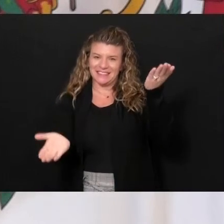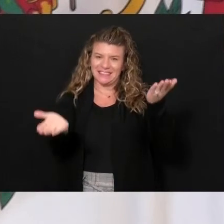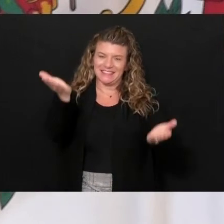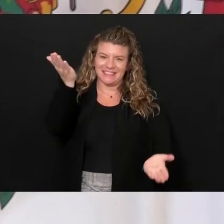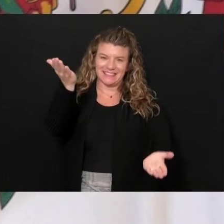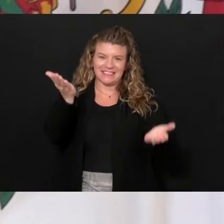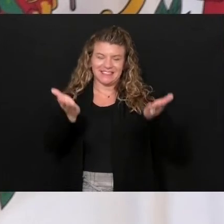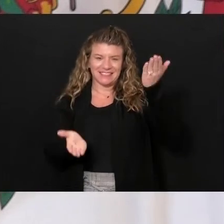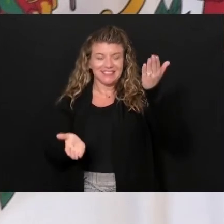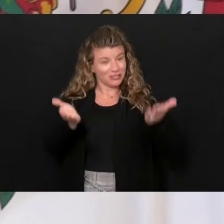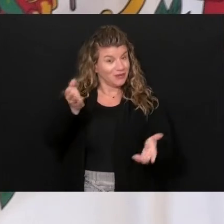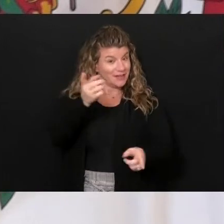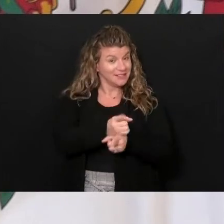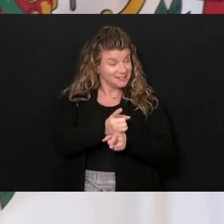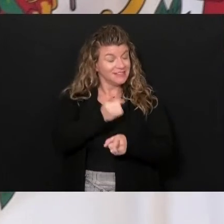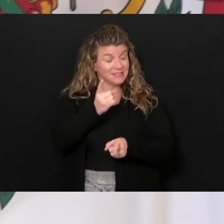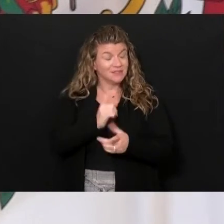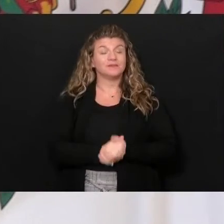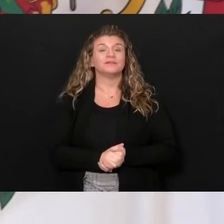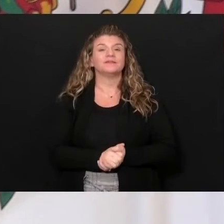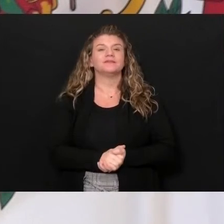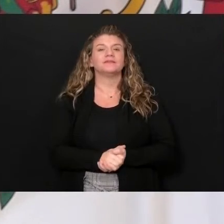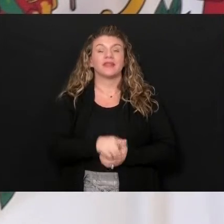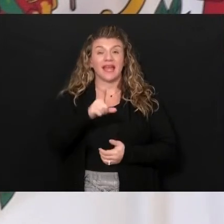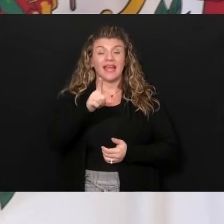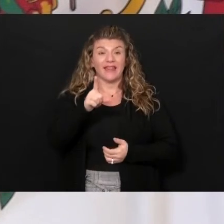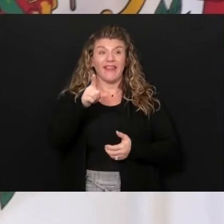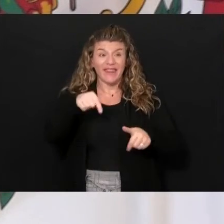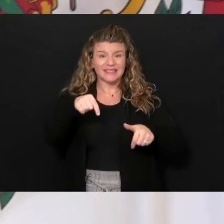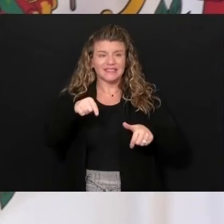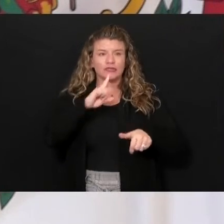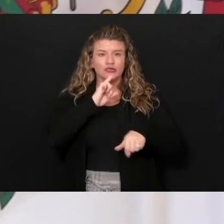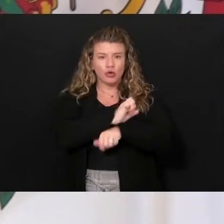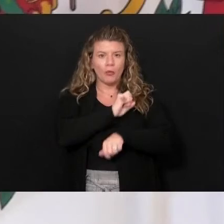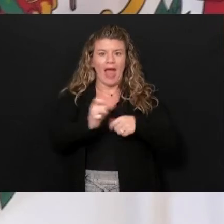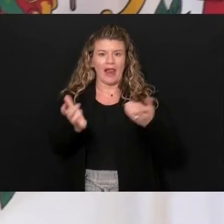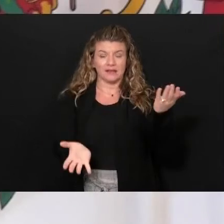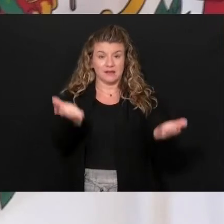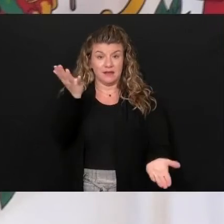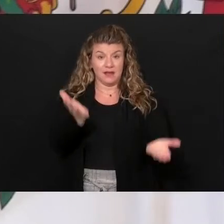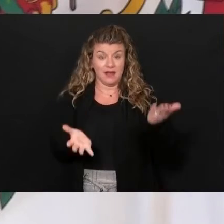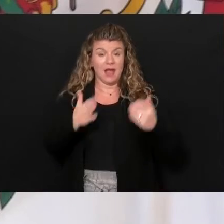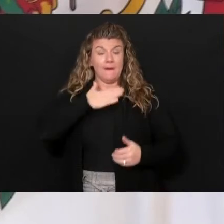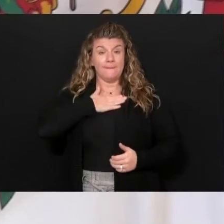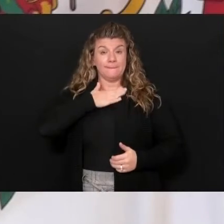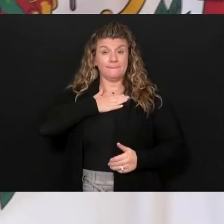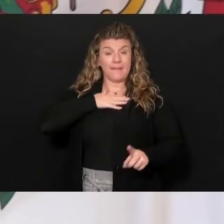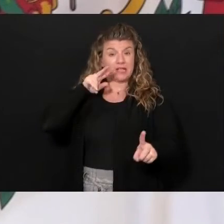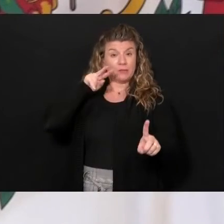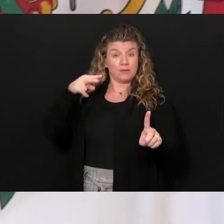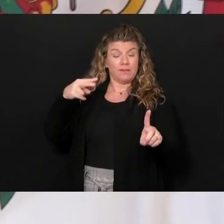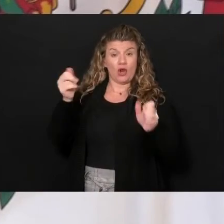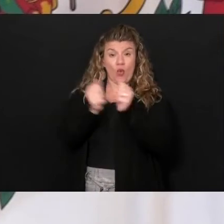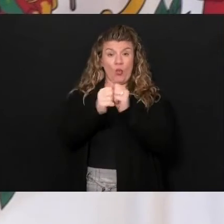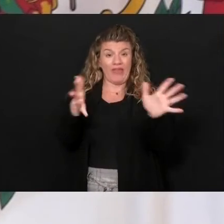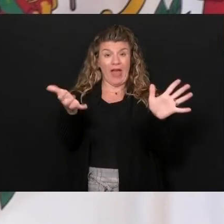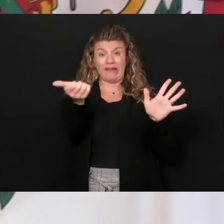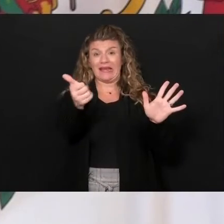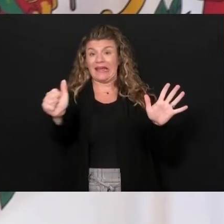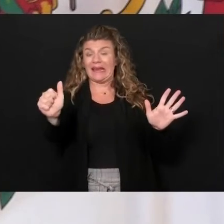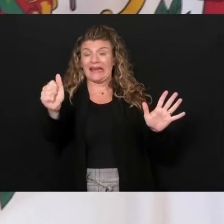mean, here's the balance. From my standpoint, without any